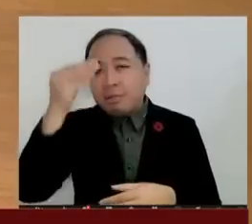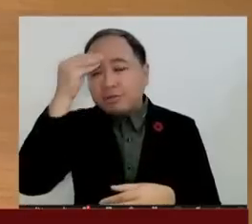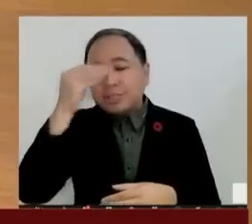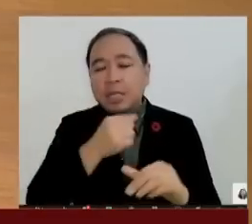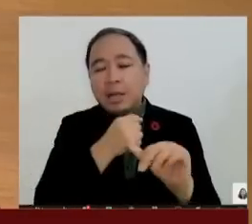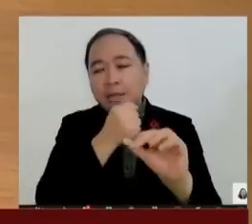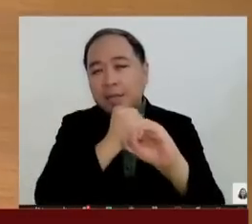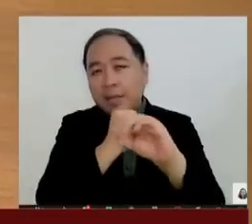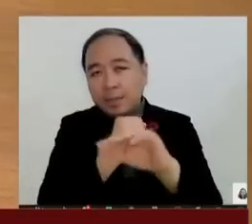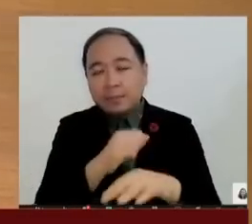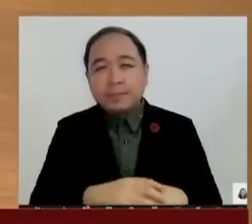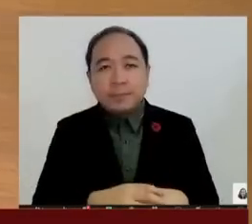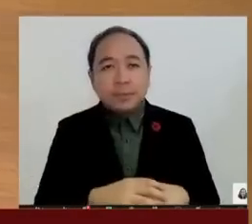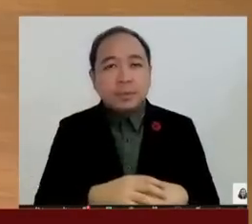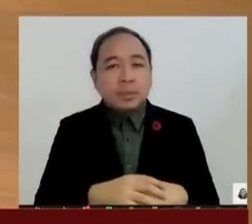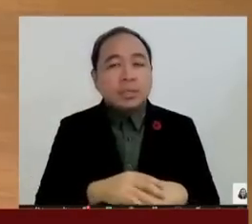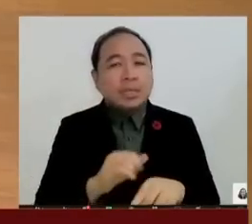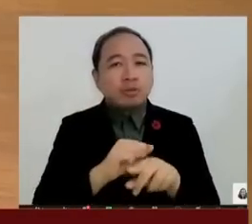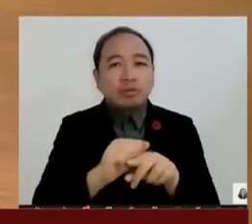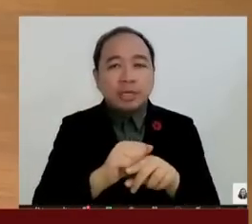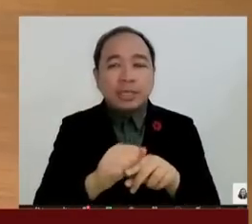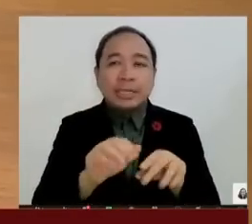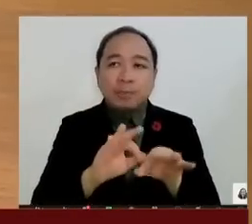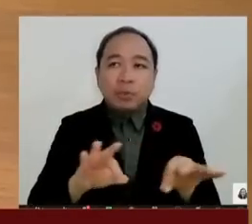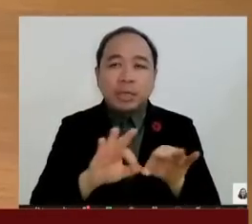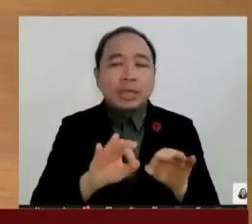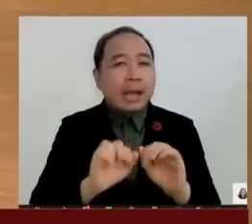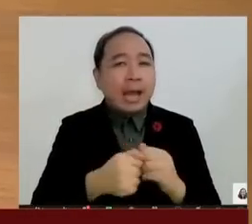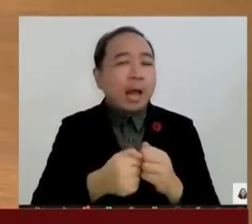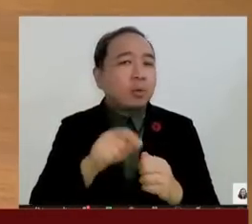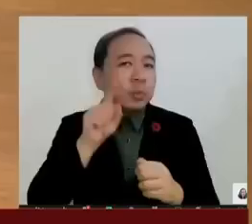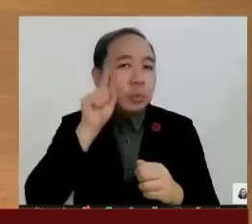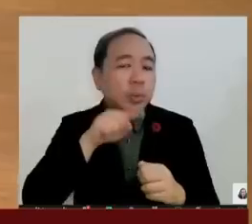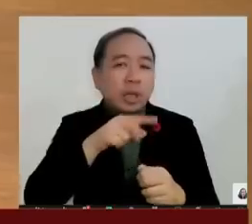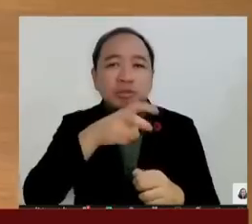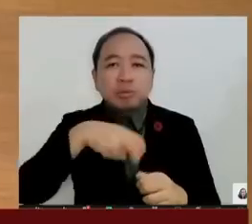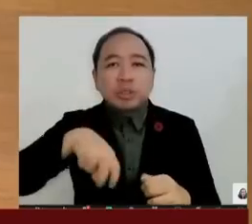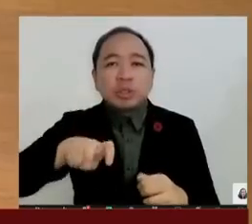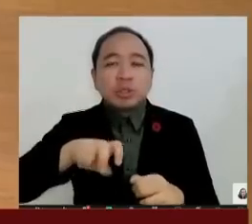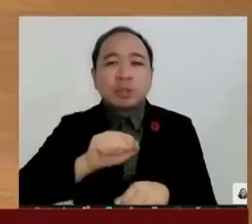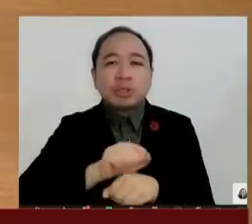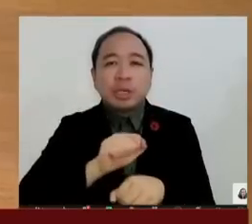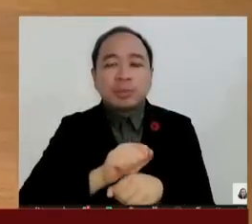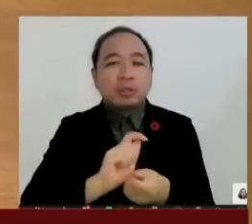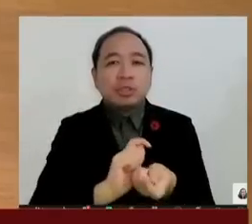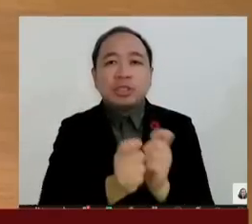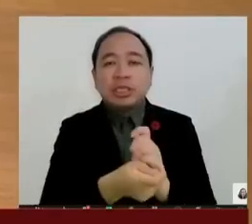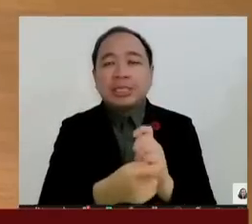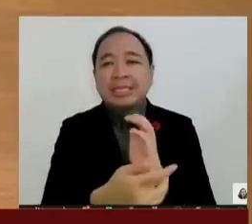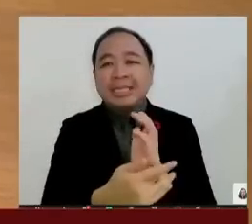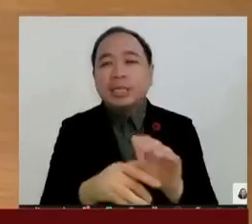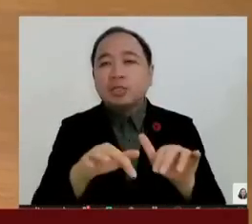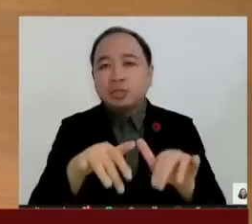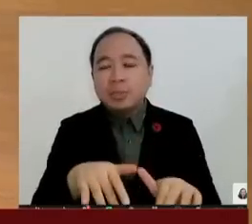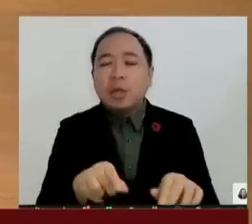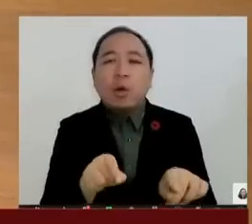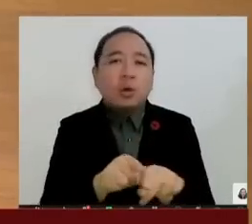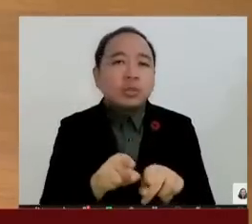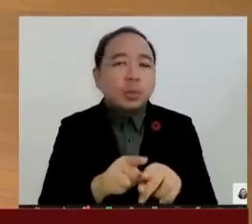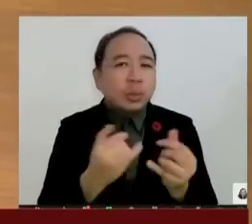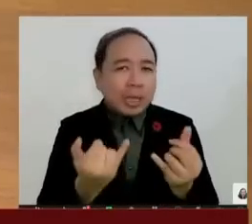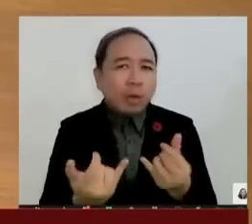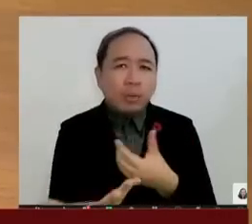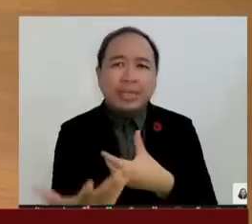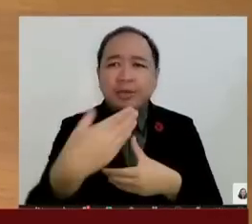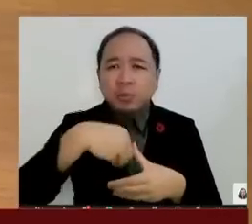necessary to ease the transition of those whose jobs would be affected by the shift to digitalization are also now being included